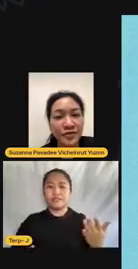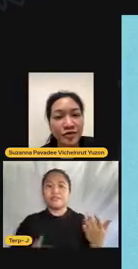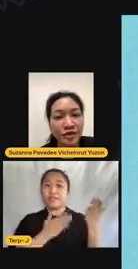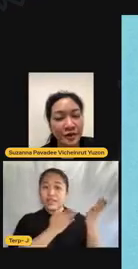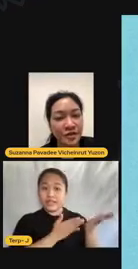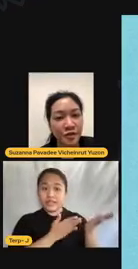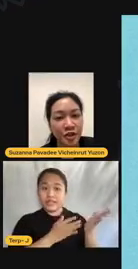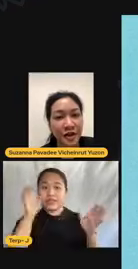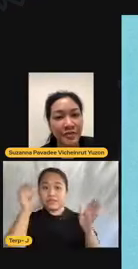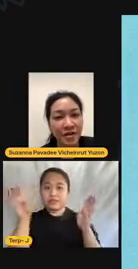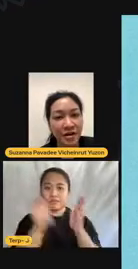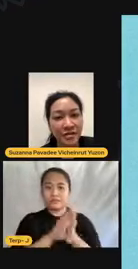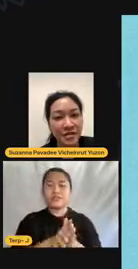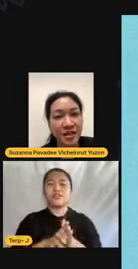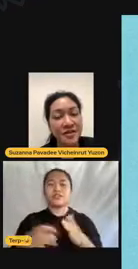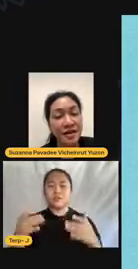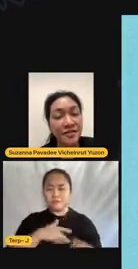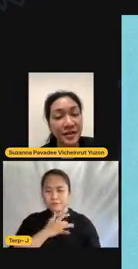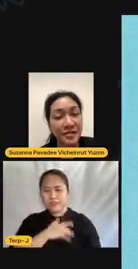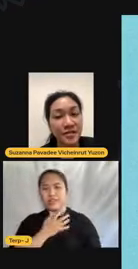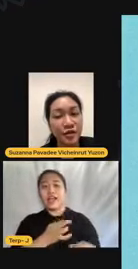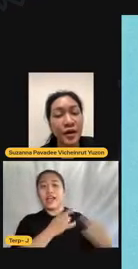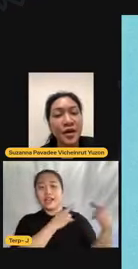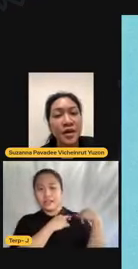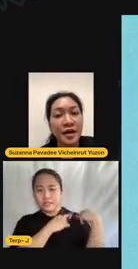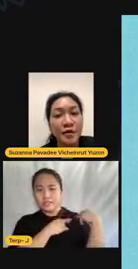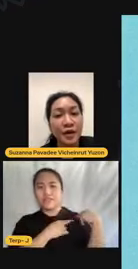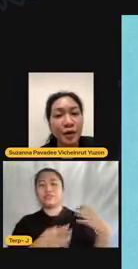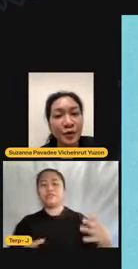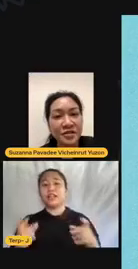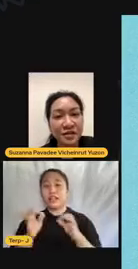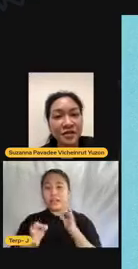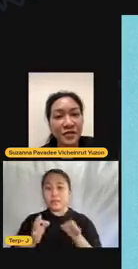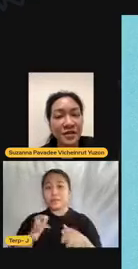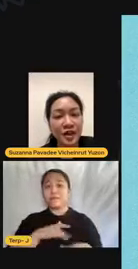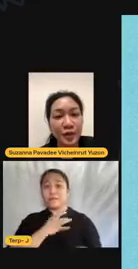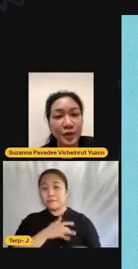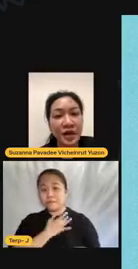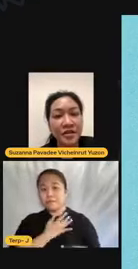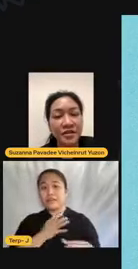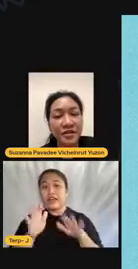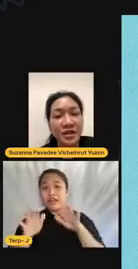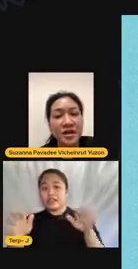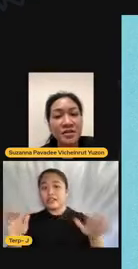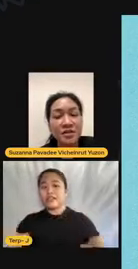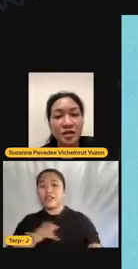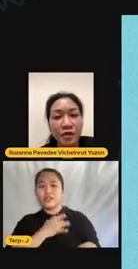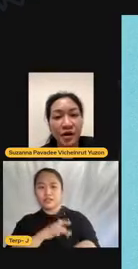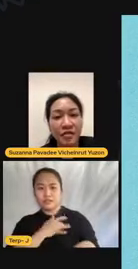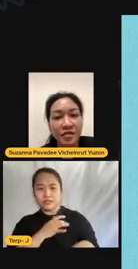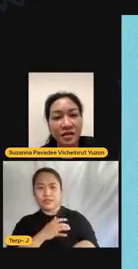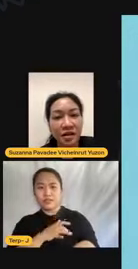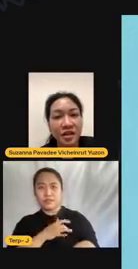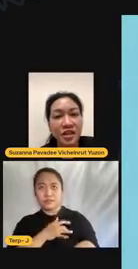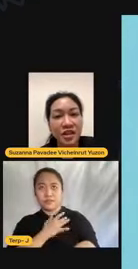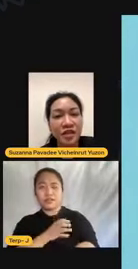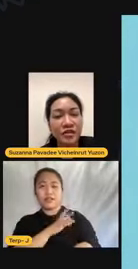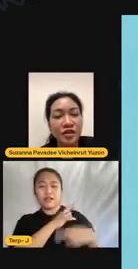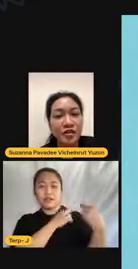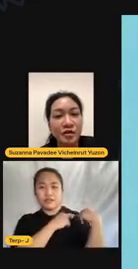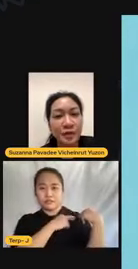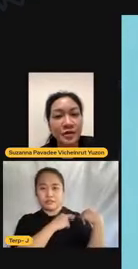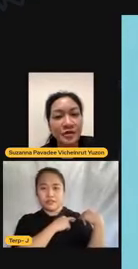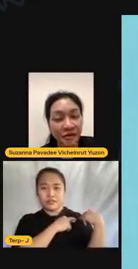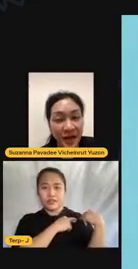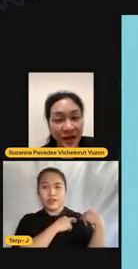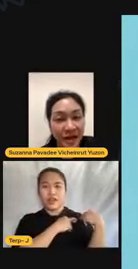Once she feels responsible, she has confidence to not only help herself, but to help others. So she walks our dog. She knows